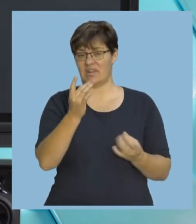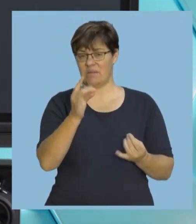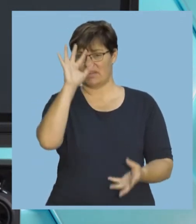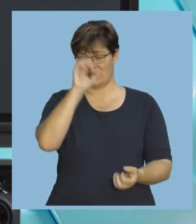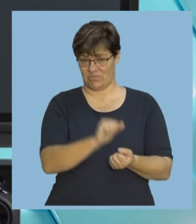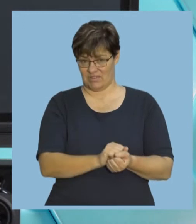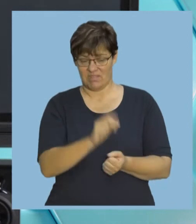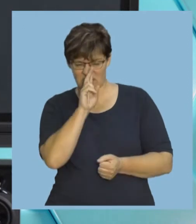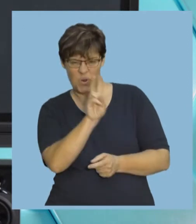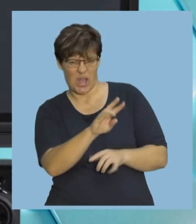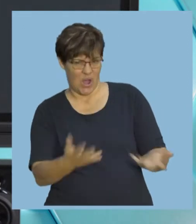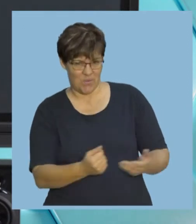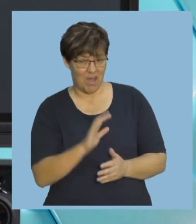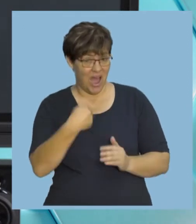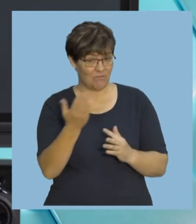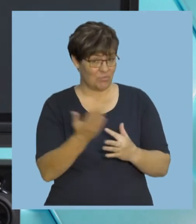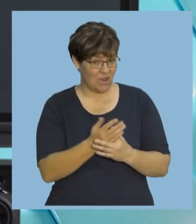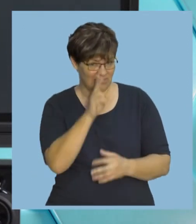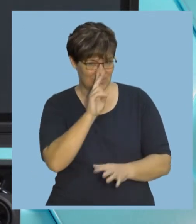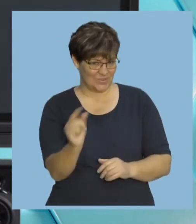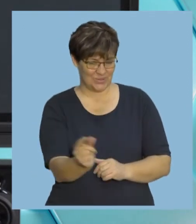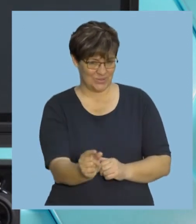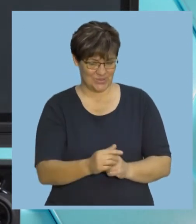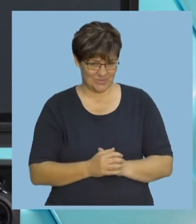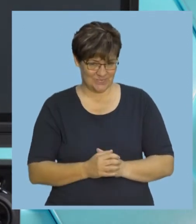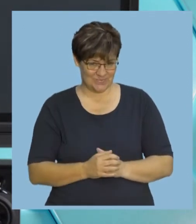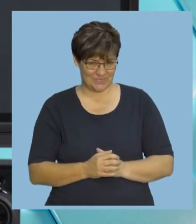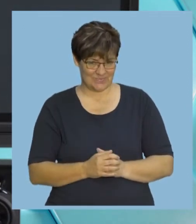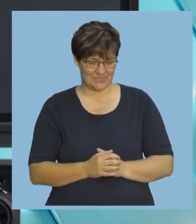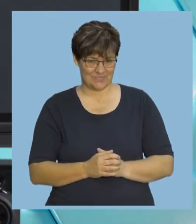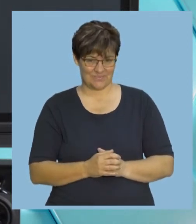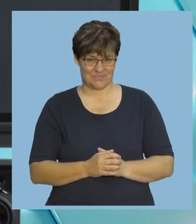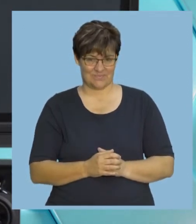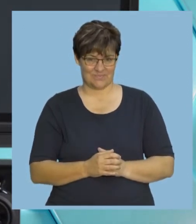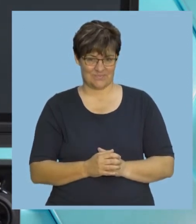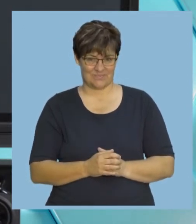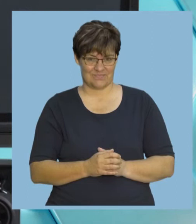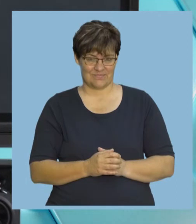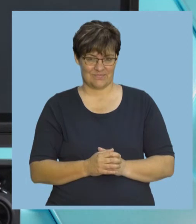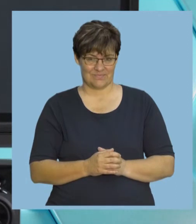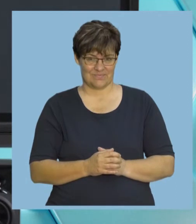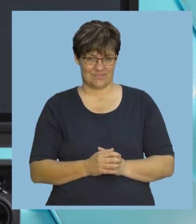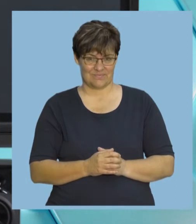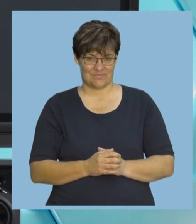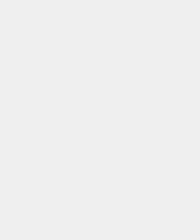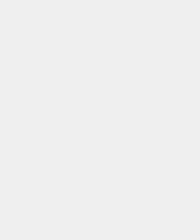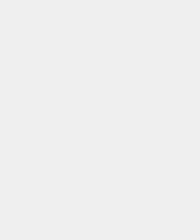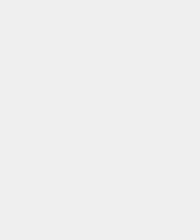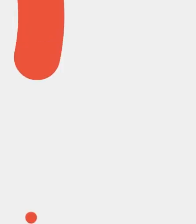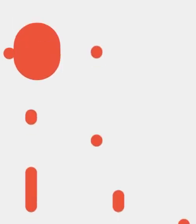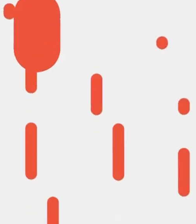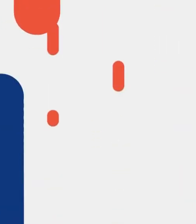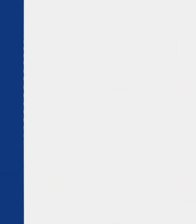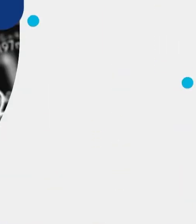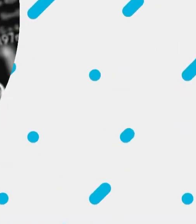summary and see what it looks like, okay? I hope to see you again after the break with the whisker plot. Great.